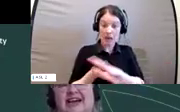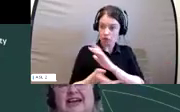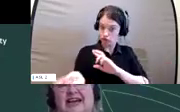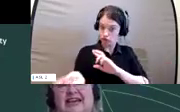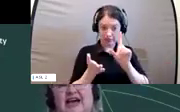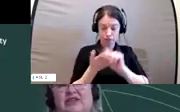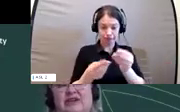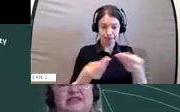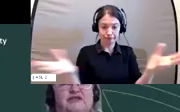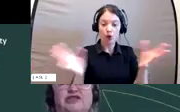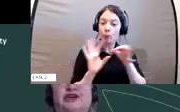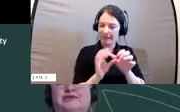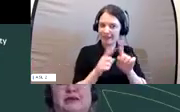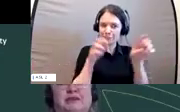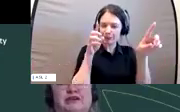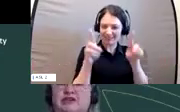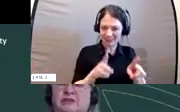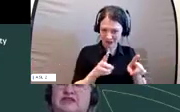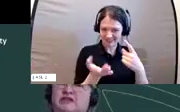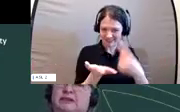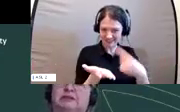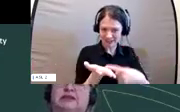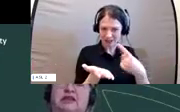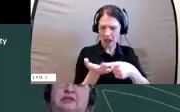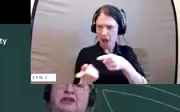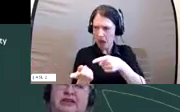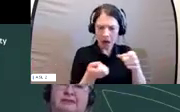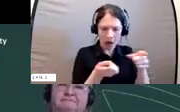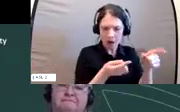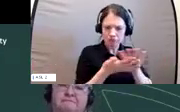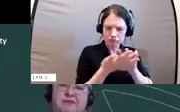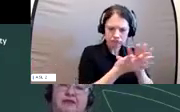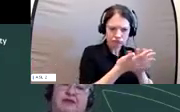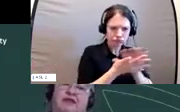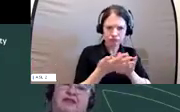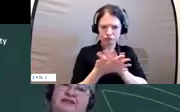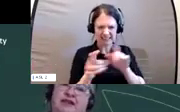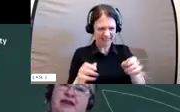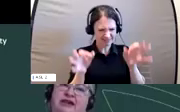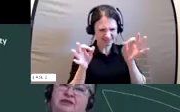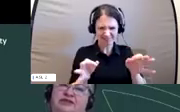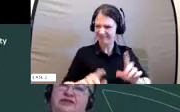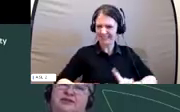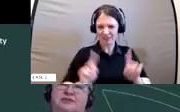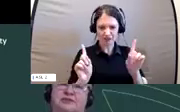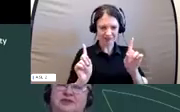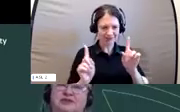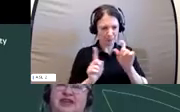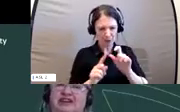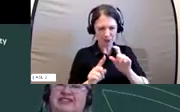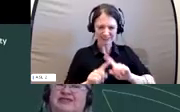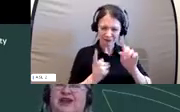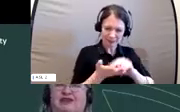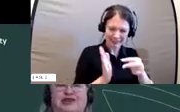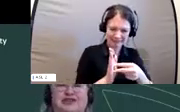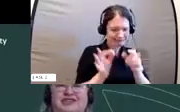discussion and how the different terms are being used by different people in the community. We've also got some